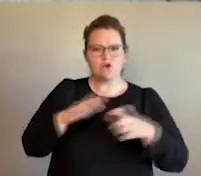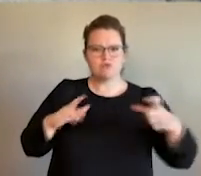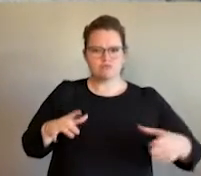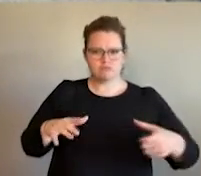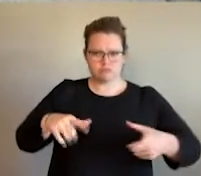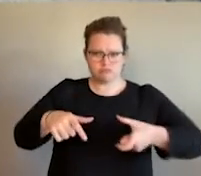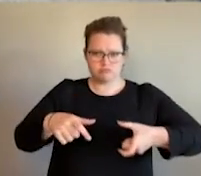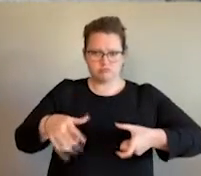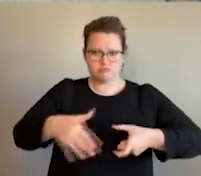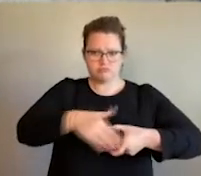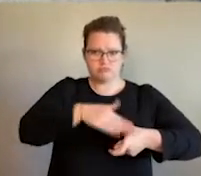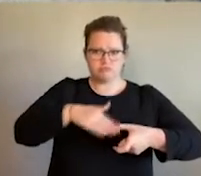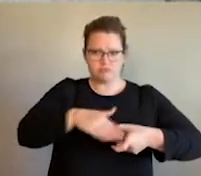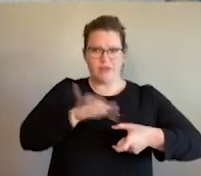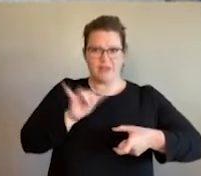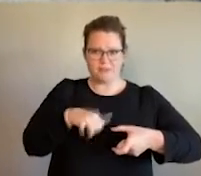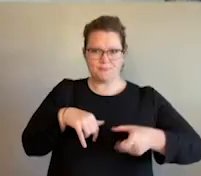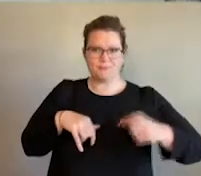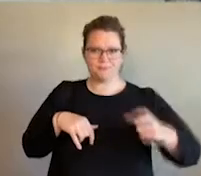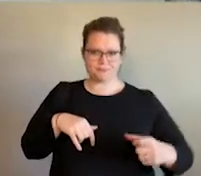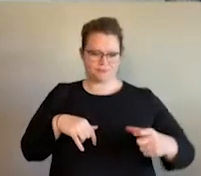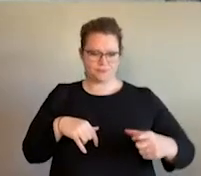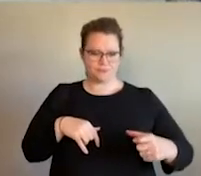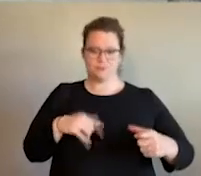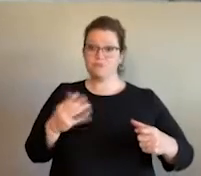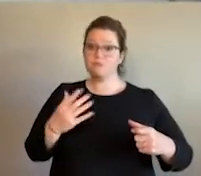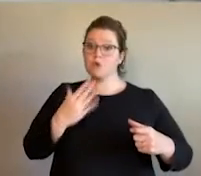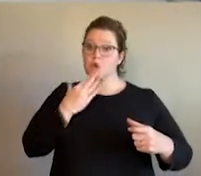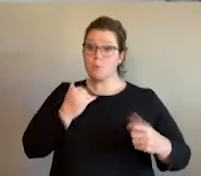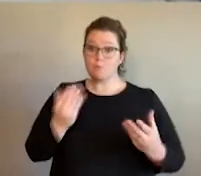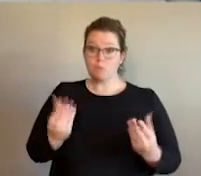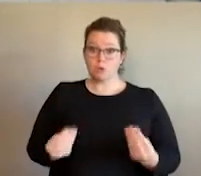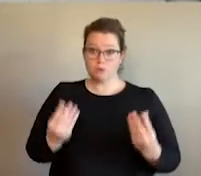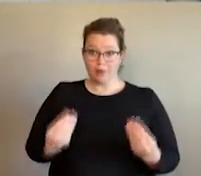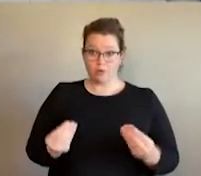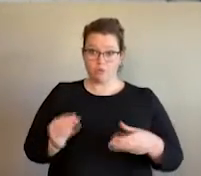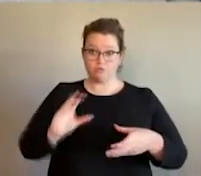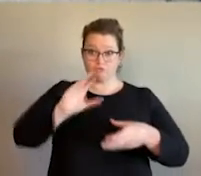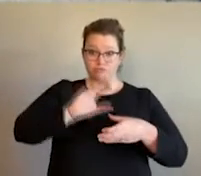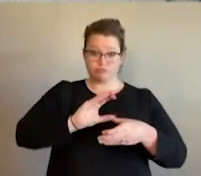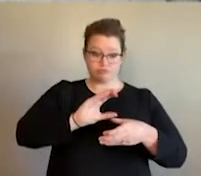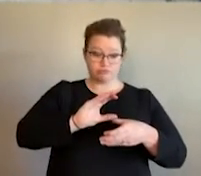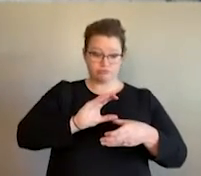the base of our s'more. We're going to put our marshmallows on top,